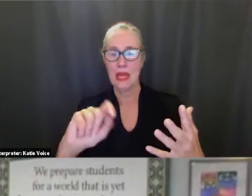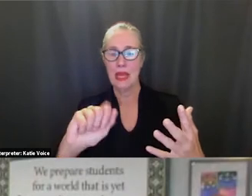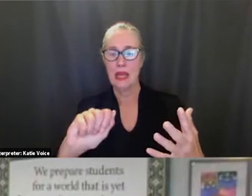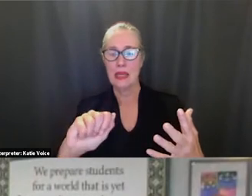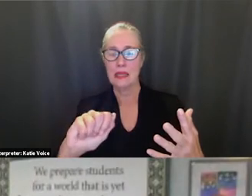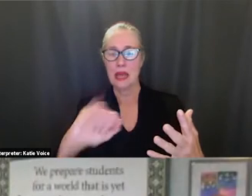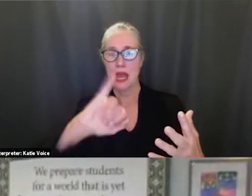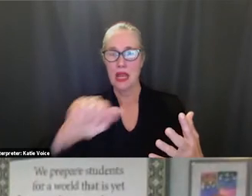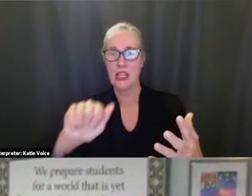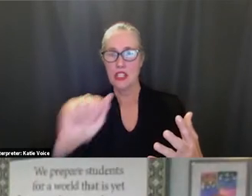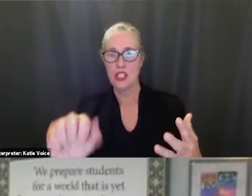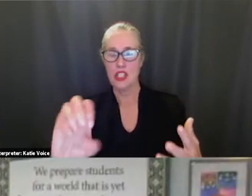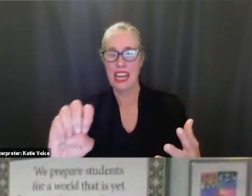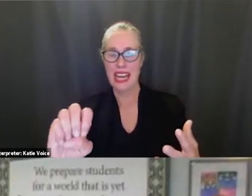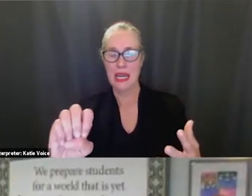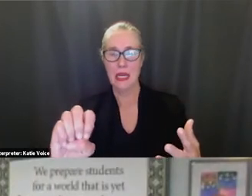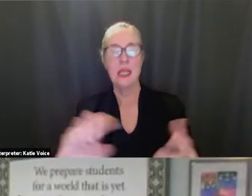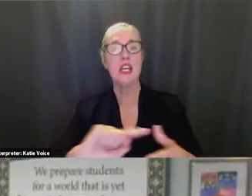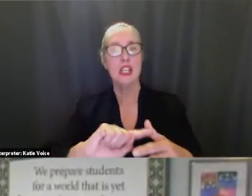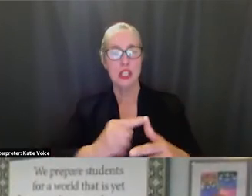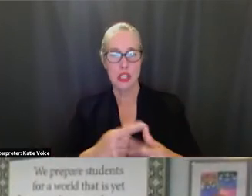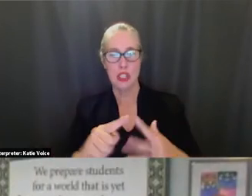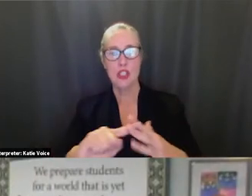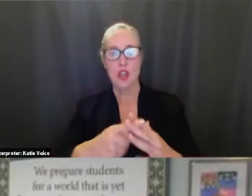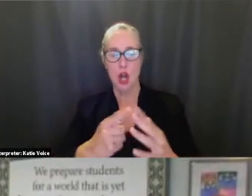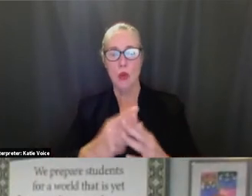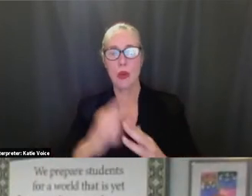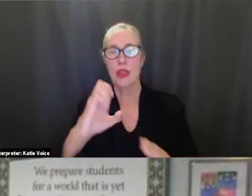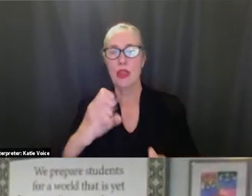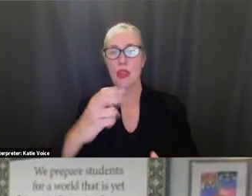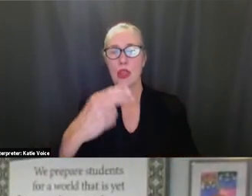jae i will start with christina silvers